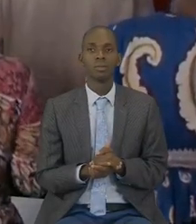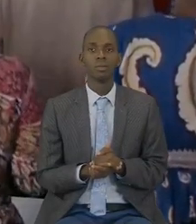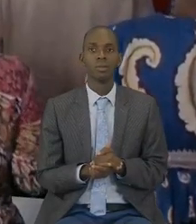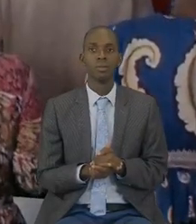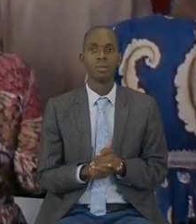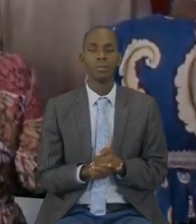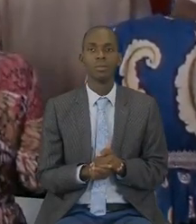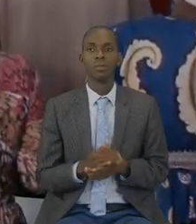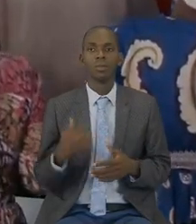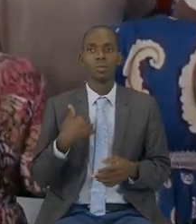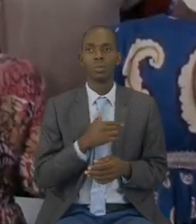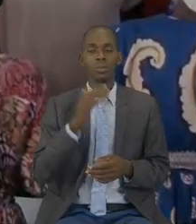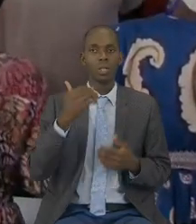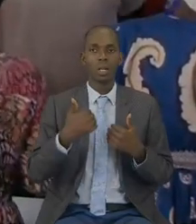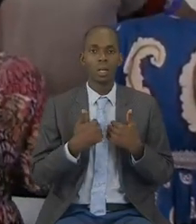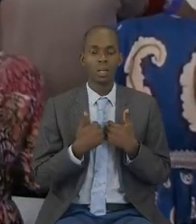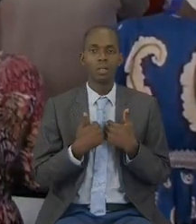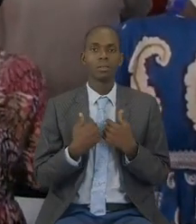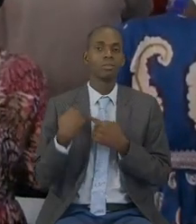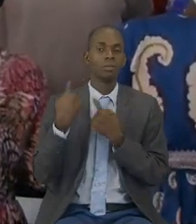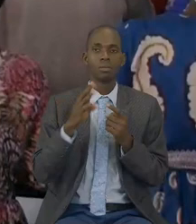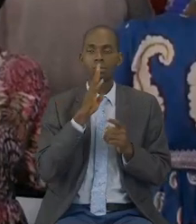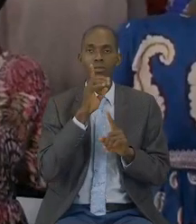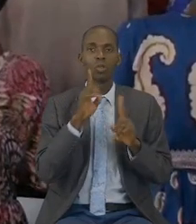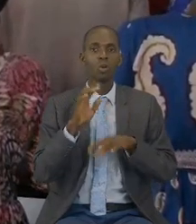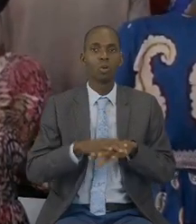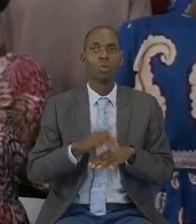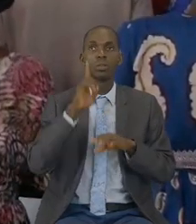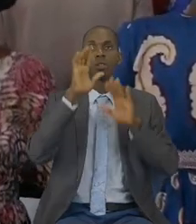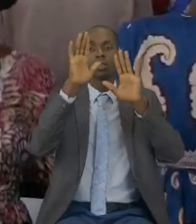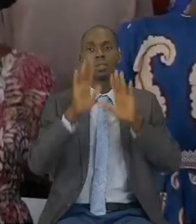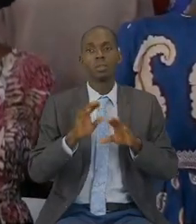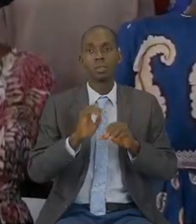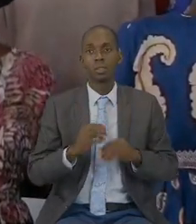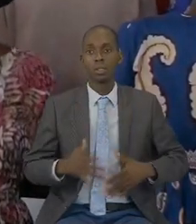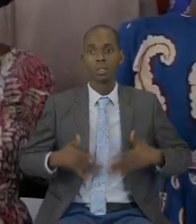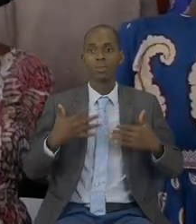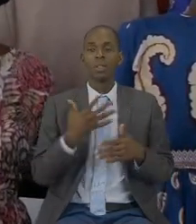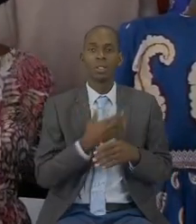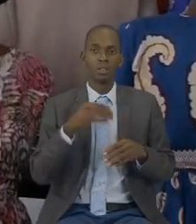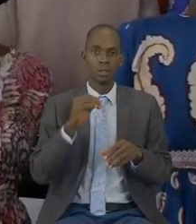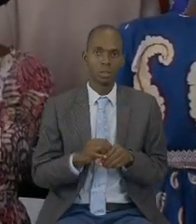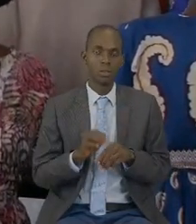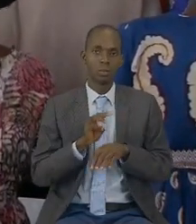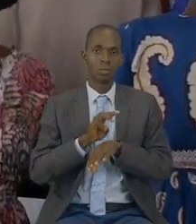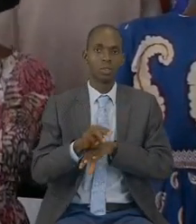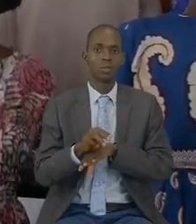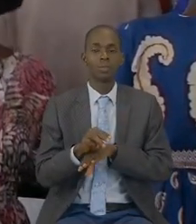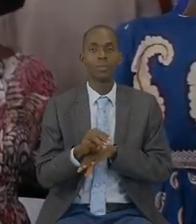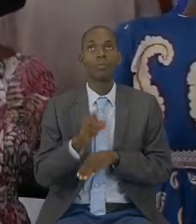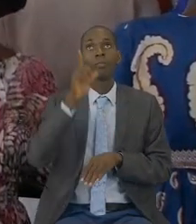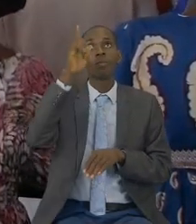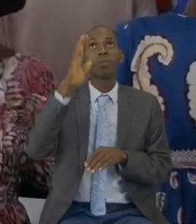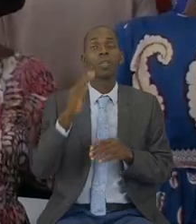We've been talking on excellence in life and ministry. God